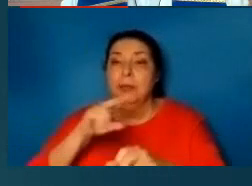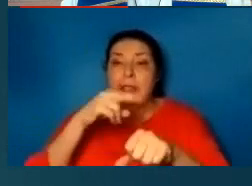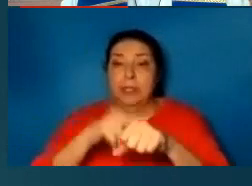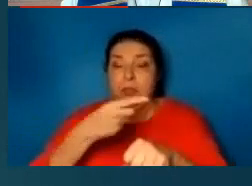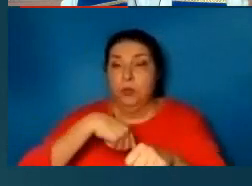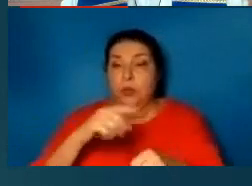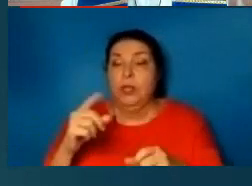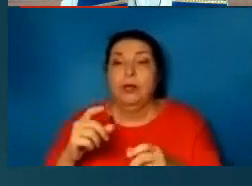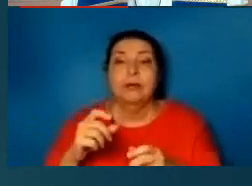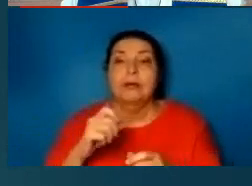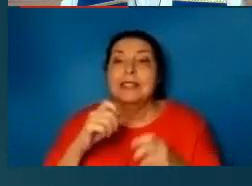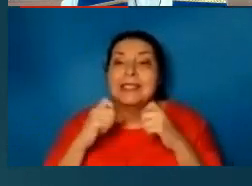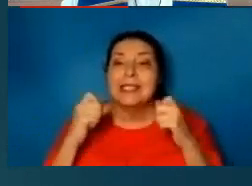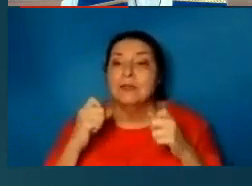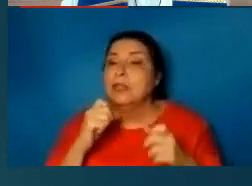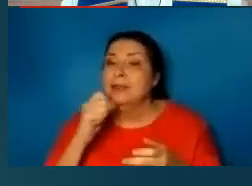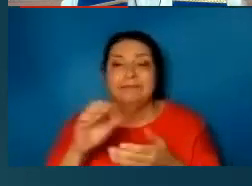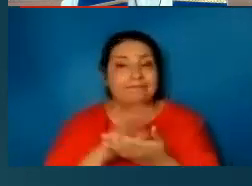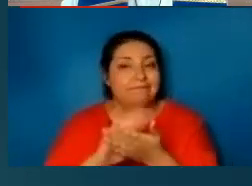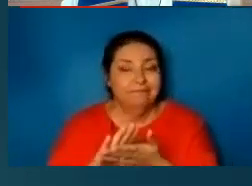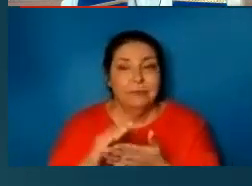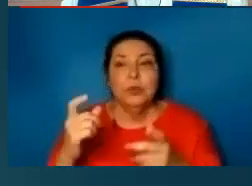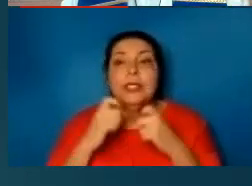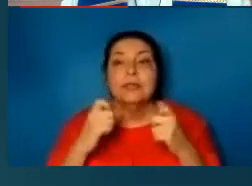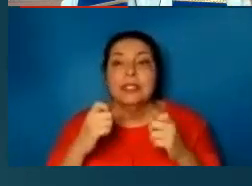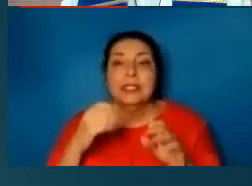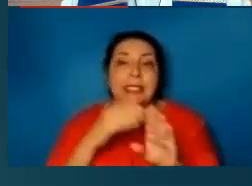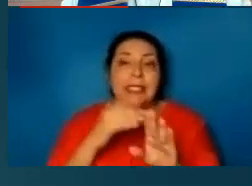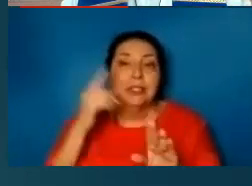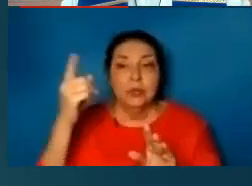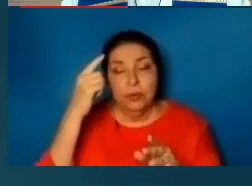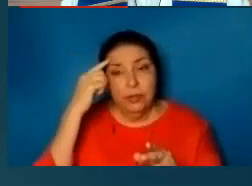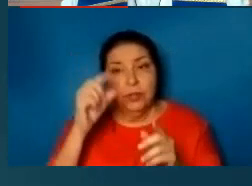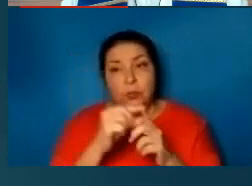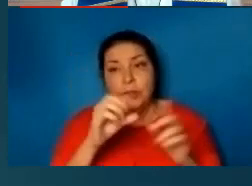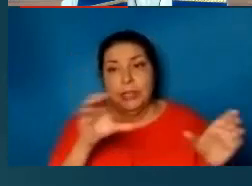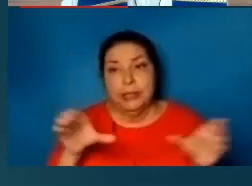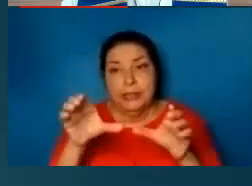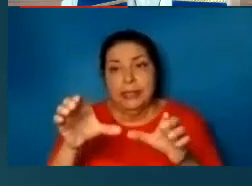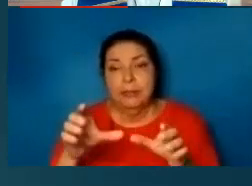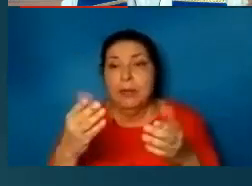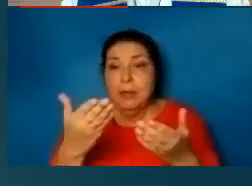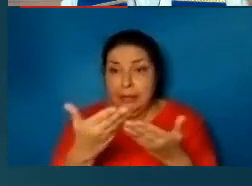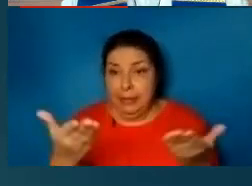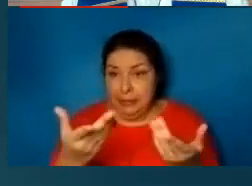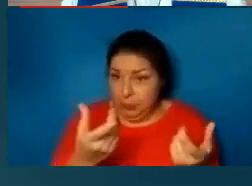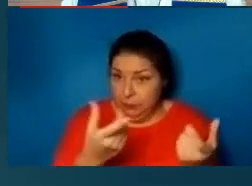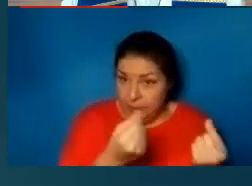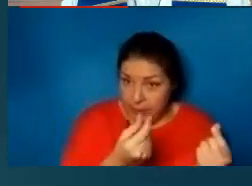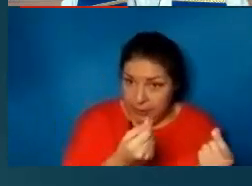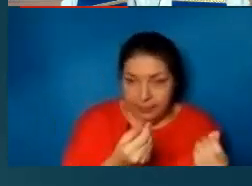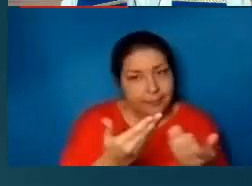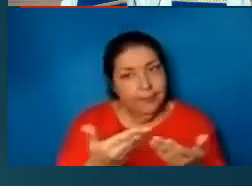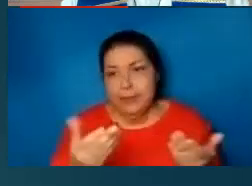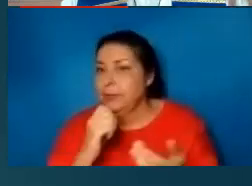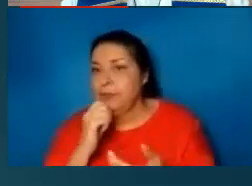sinful and unclean. We have sinned against you in thought, word, and deed, by what we have done, and by what we